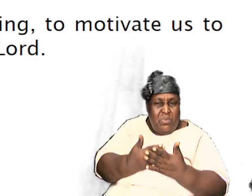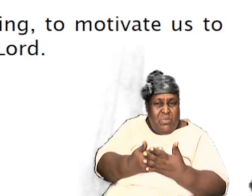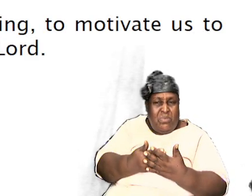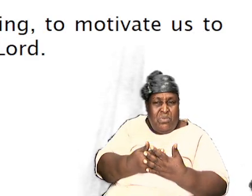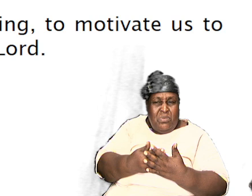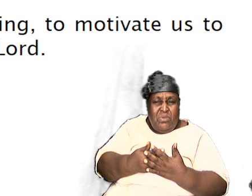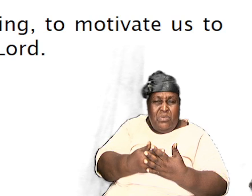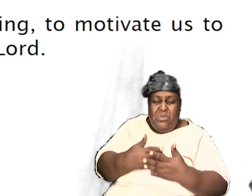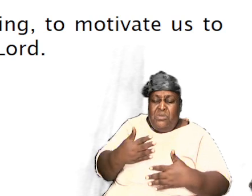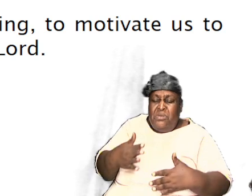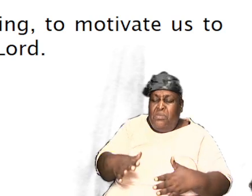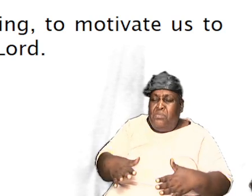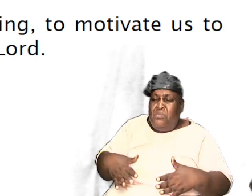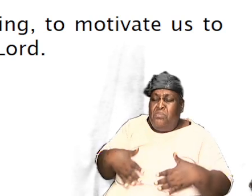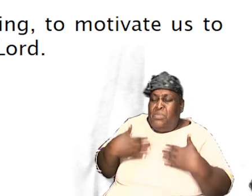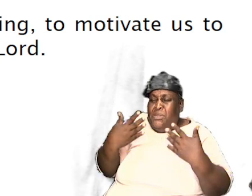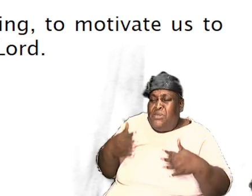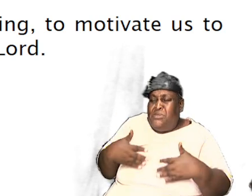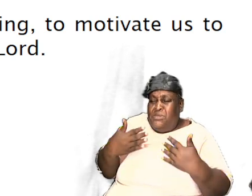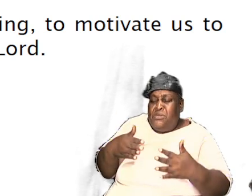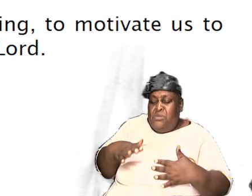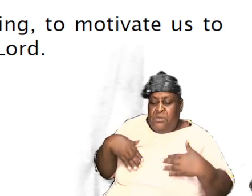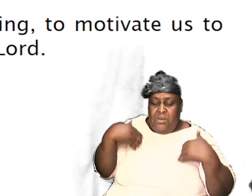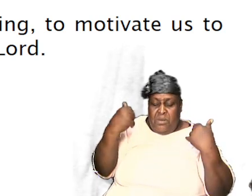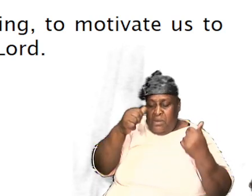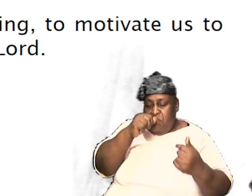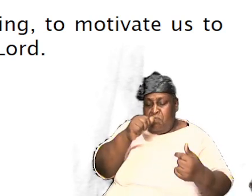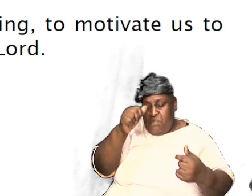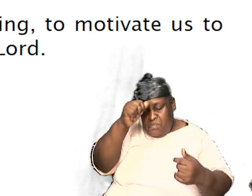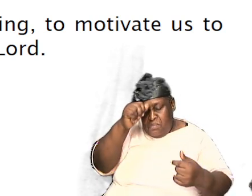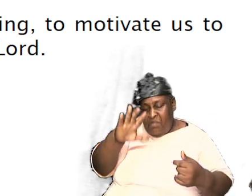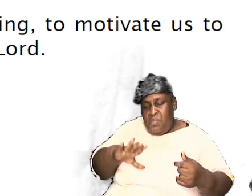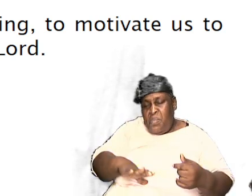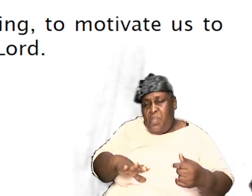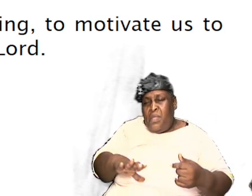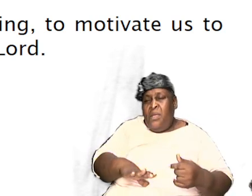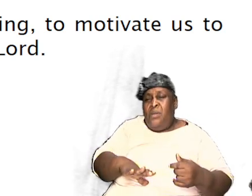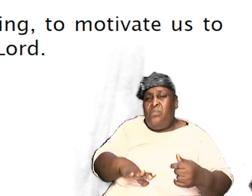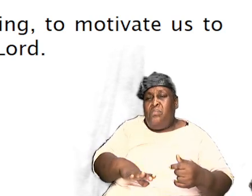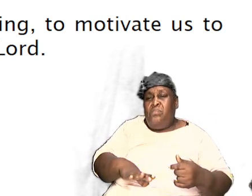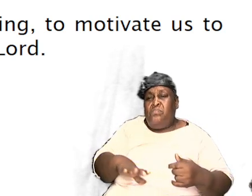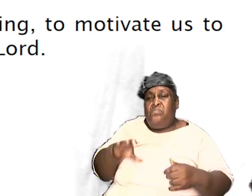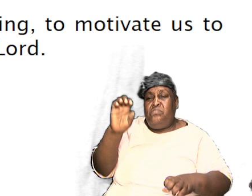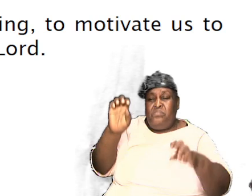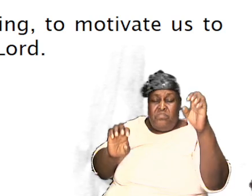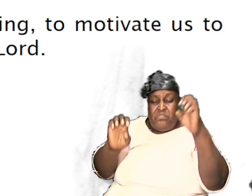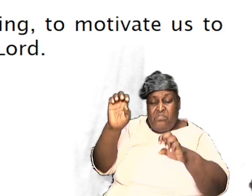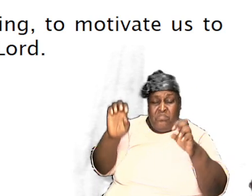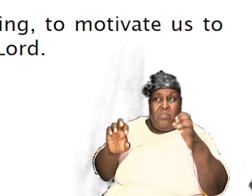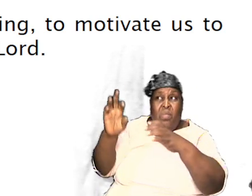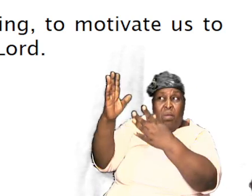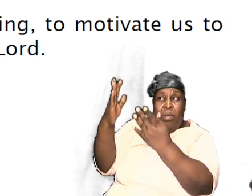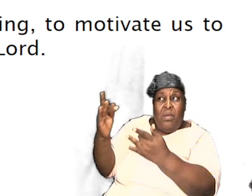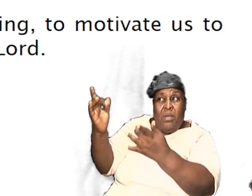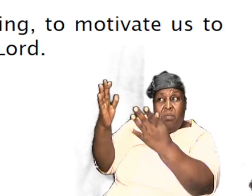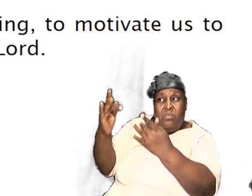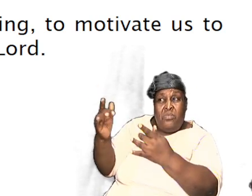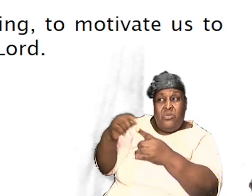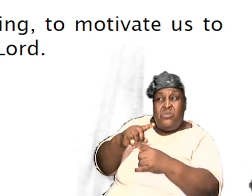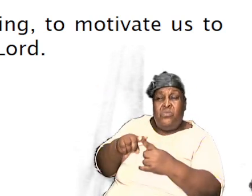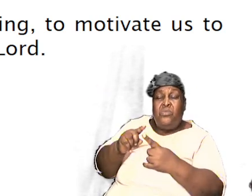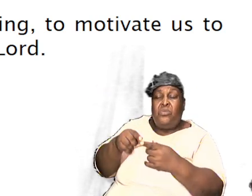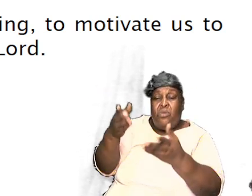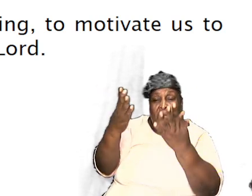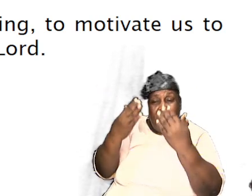a pleasant young man. He was such a goodly young man. He exercised mercy when it comes to the sons